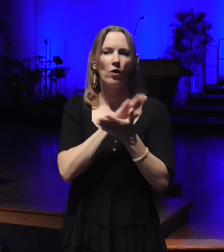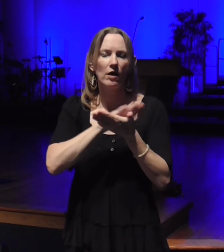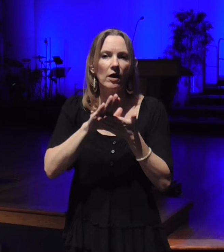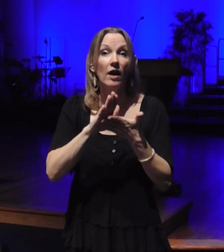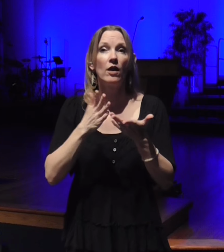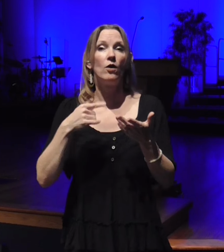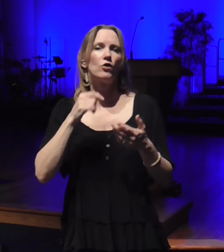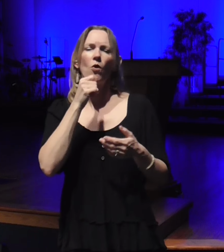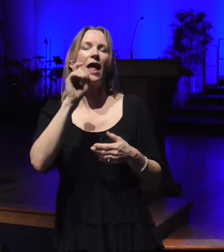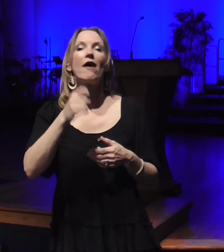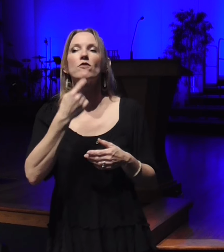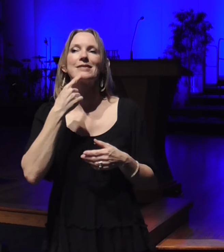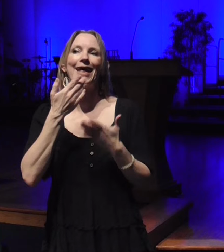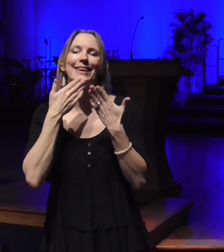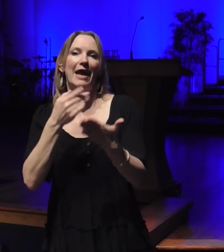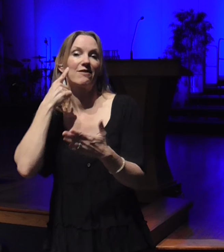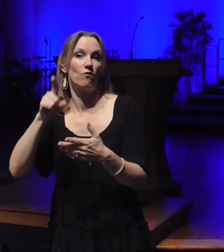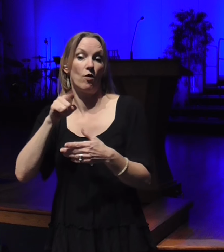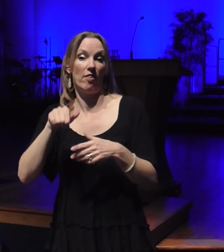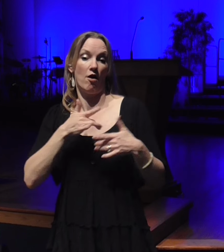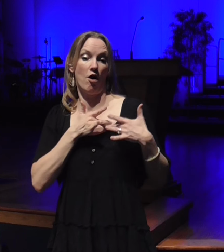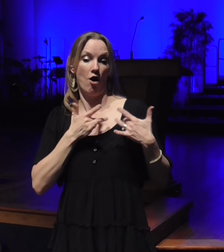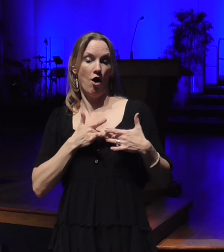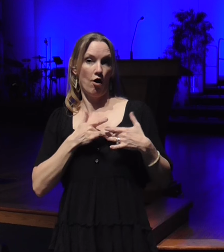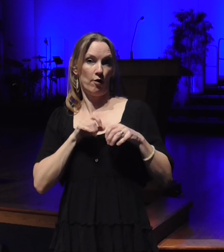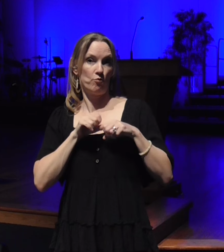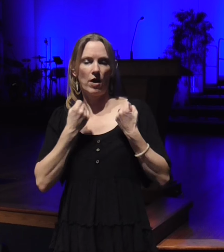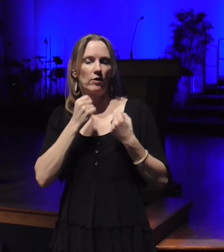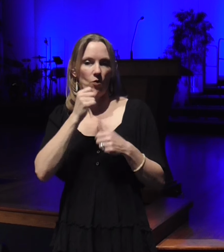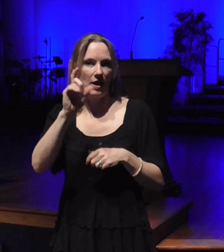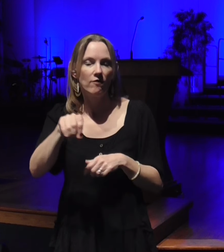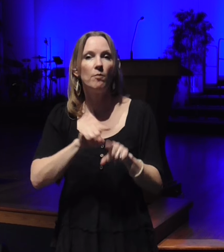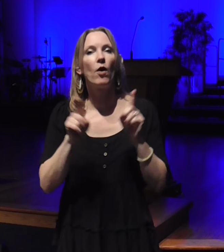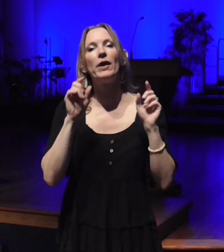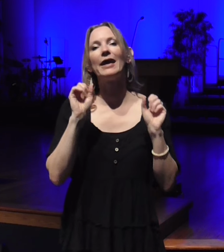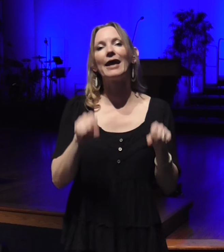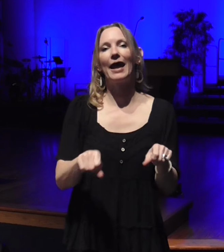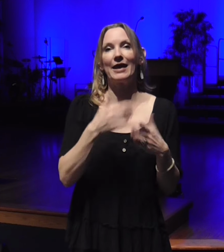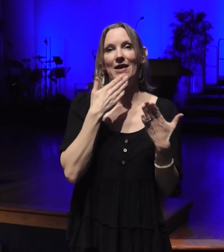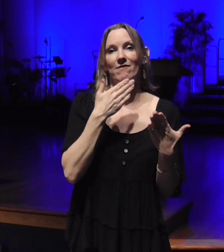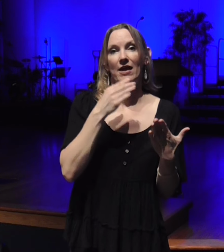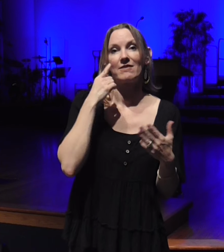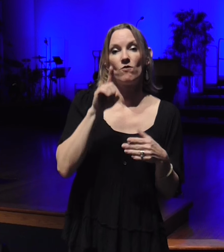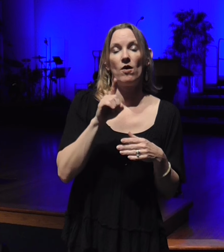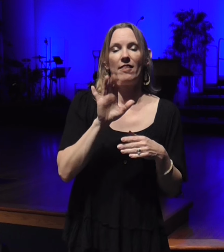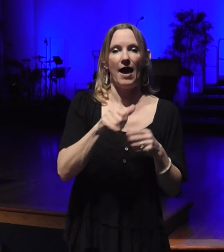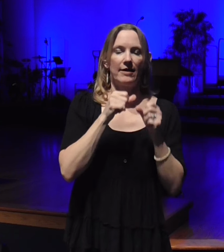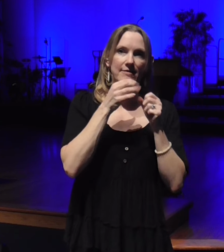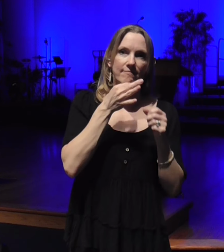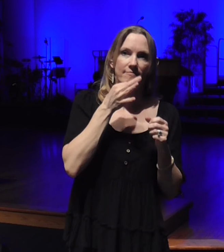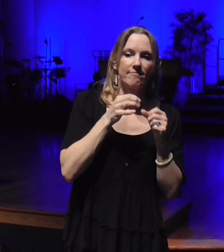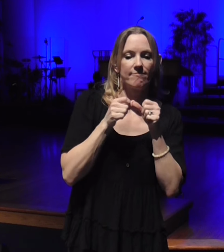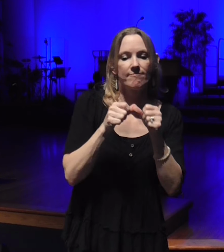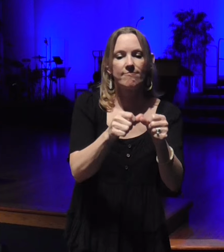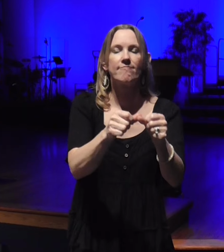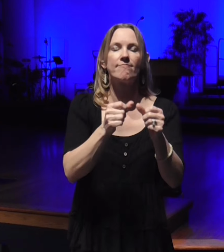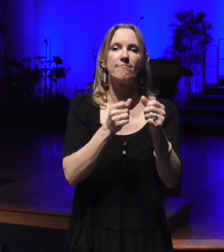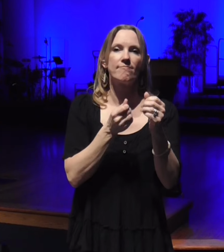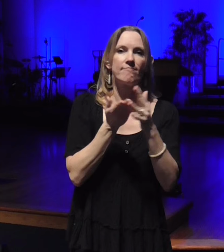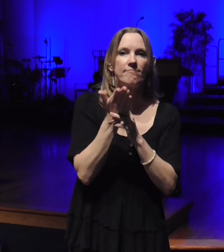have to give thanks for what brought the broken heart about, but we can give thanks for the tenacity and ingenuity